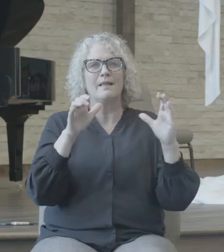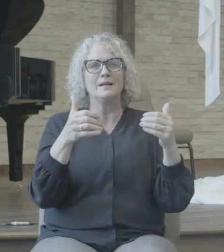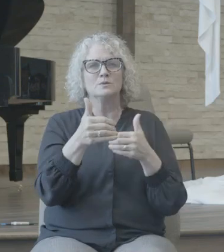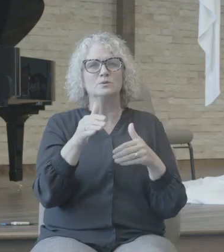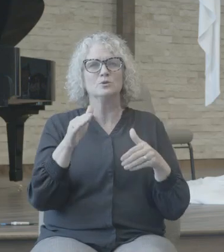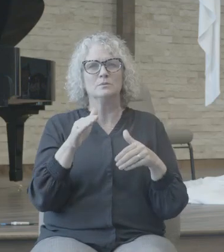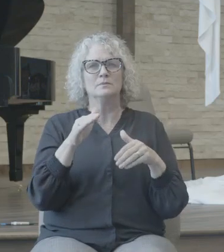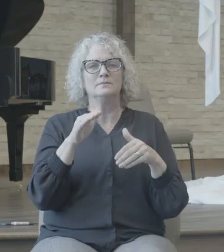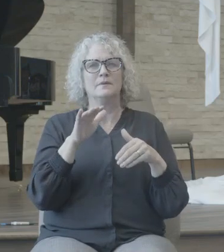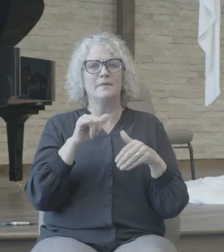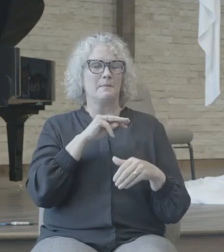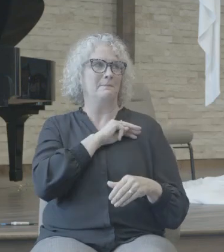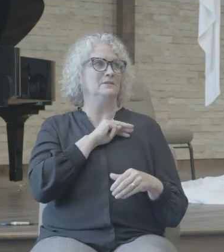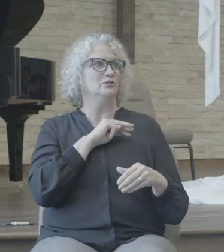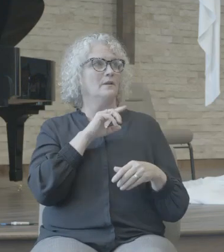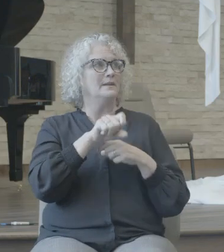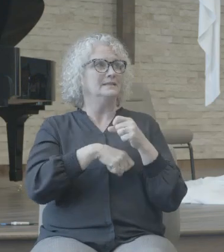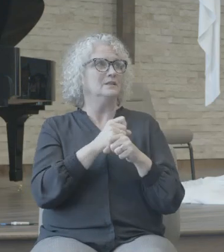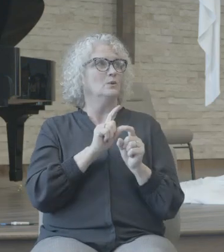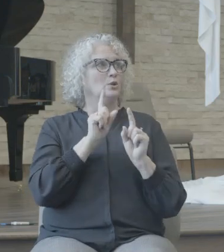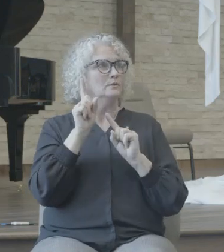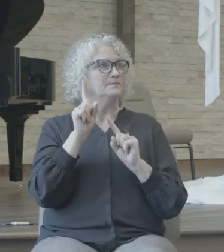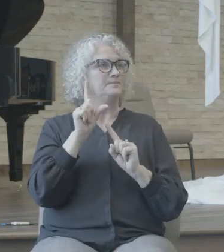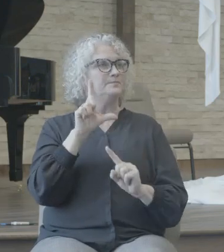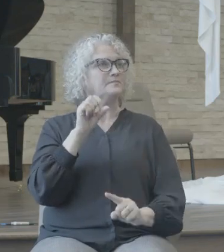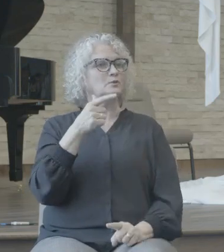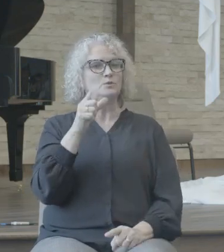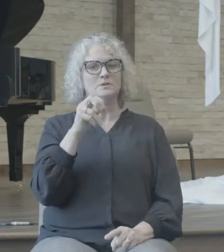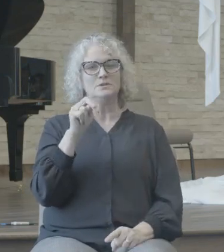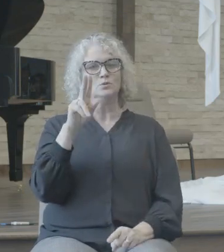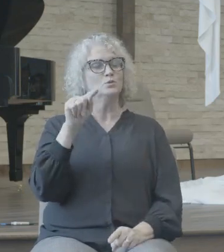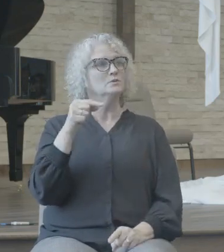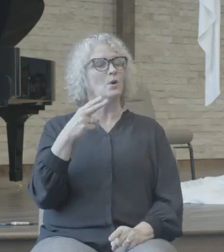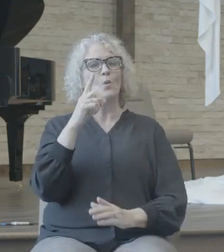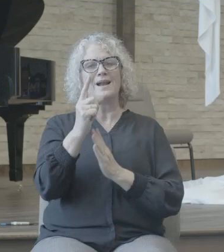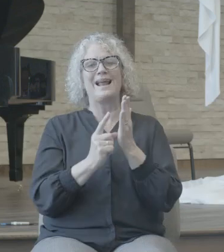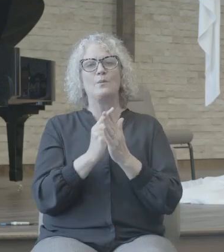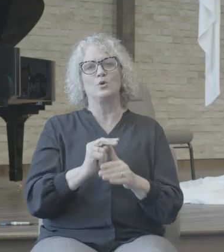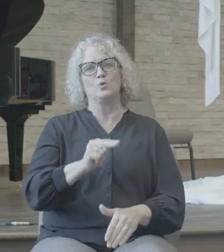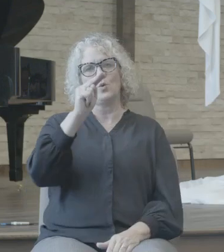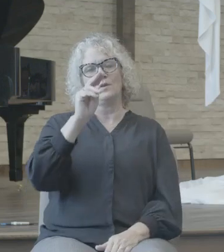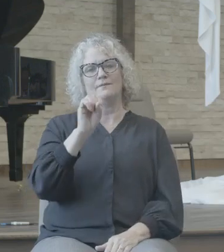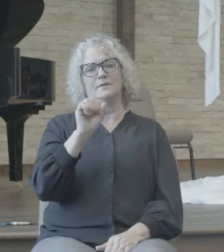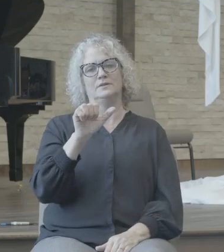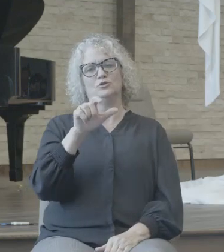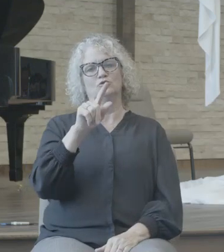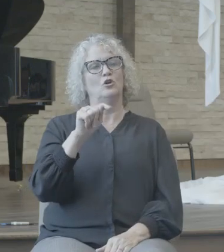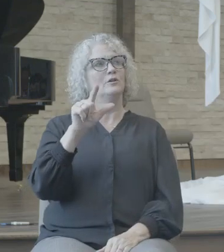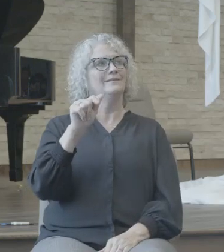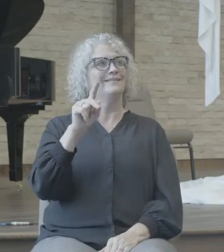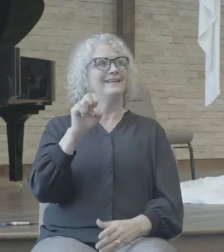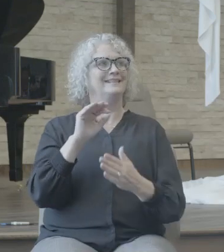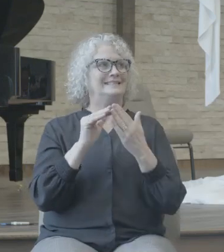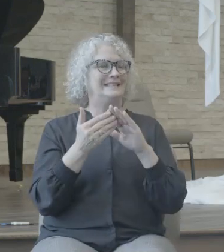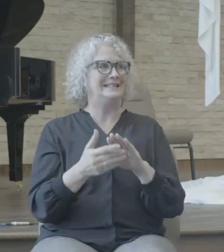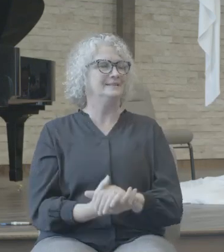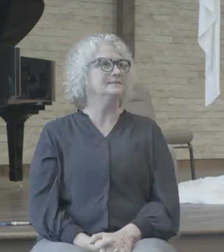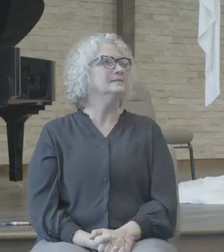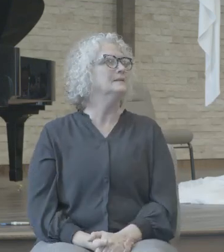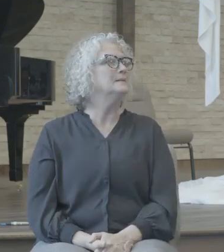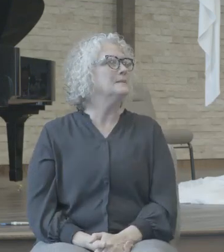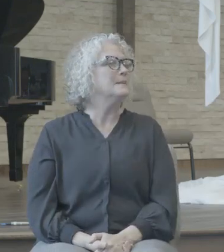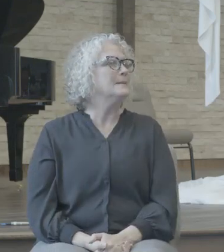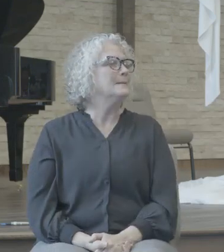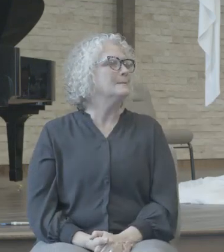to Logan, Utah, which is about an hour north of Salt Lake City. The dates this year are going to be June 3rd through the 10th. The